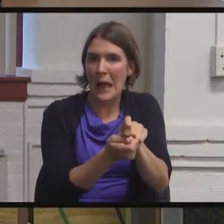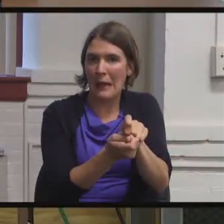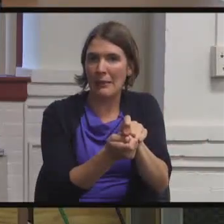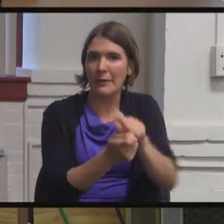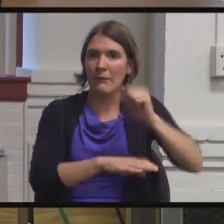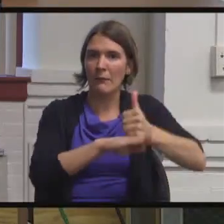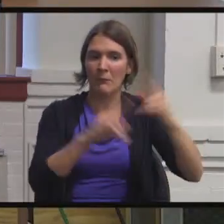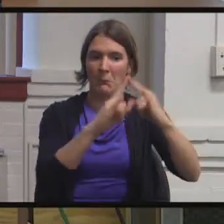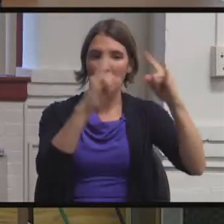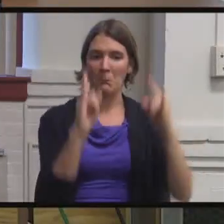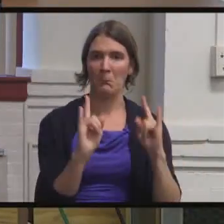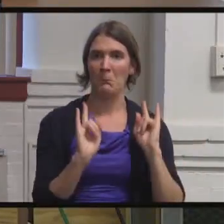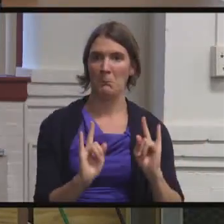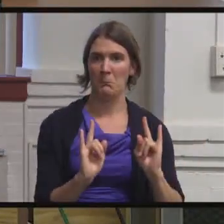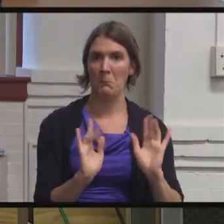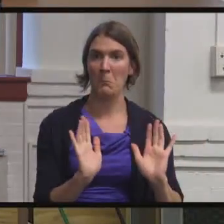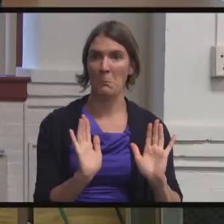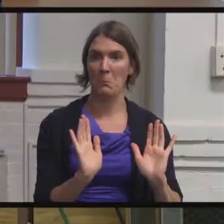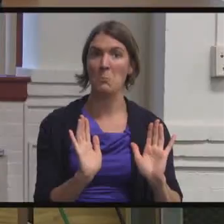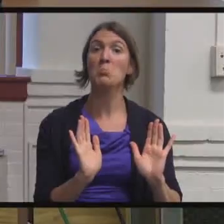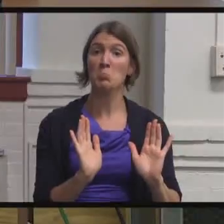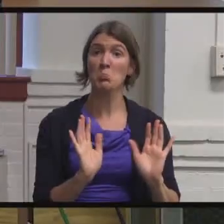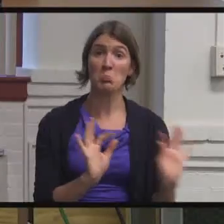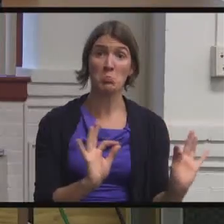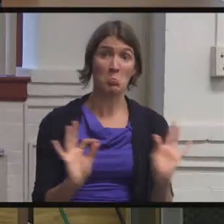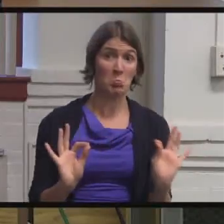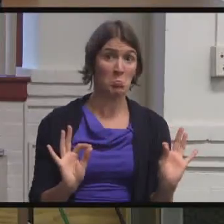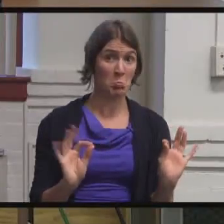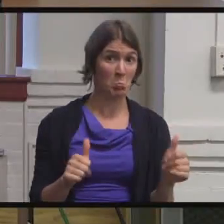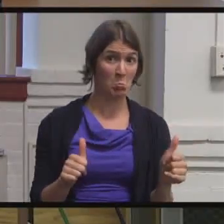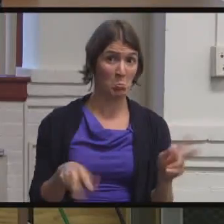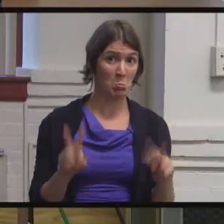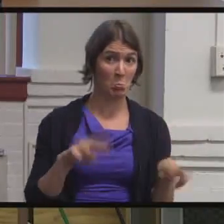possible beer tent area,